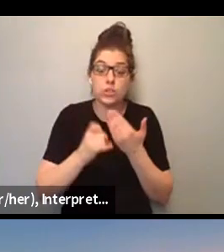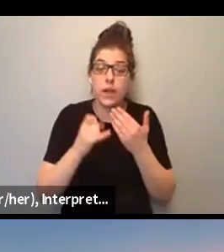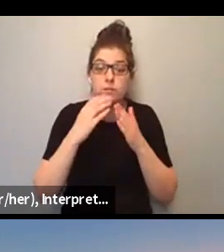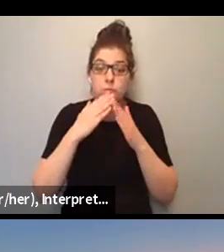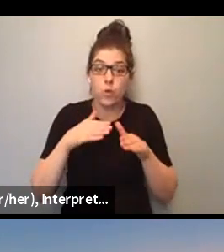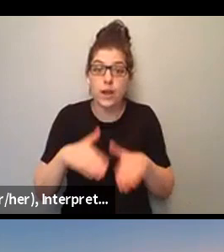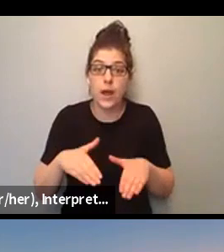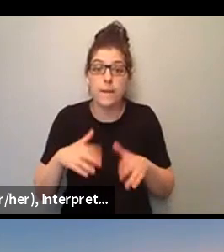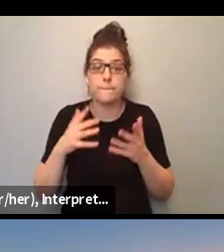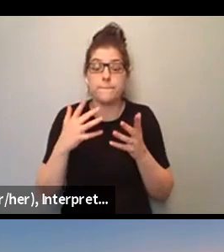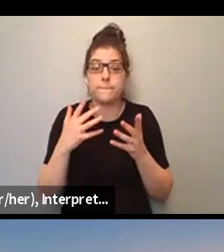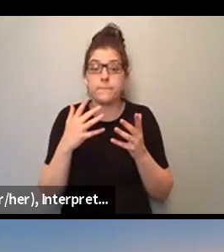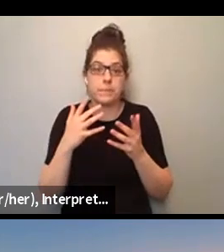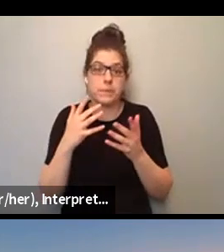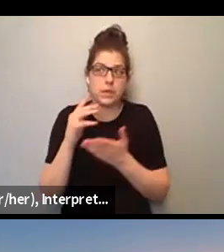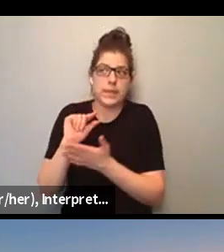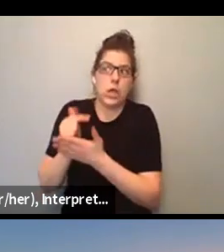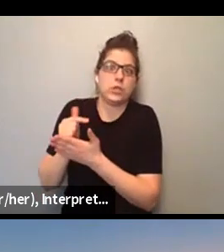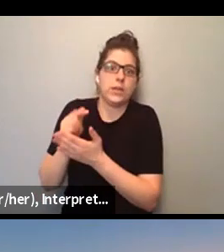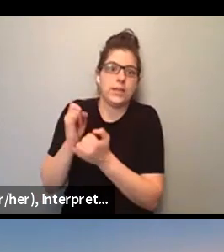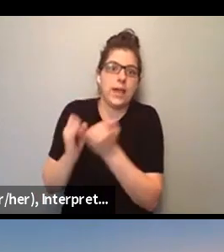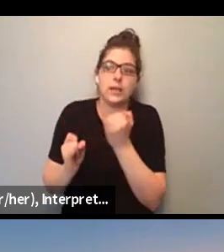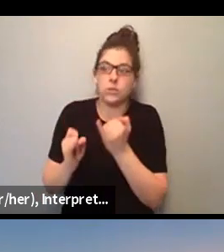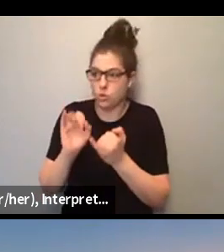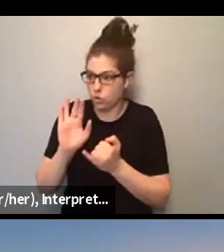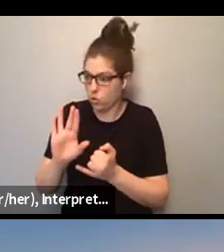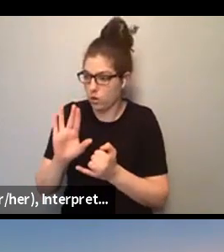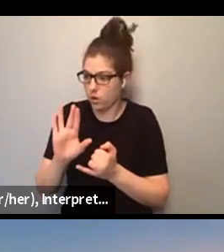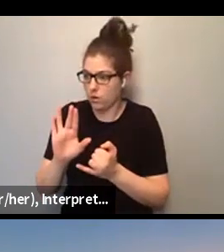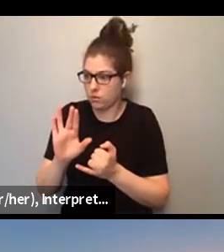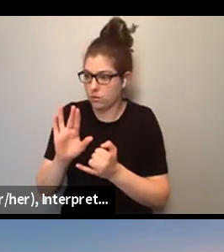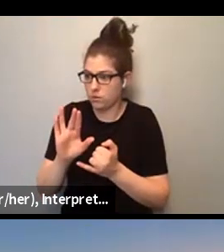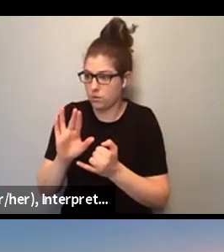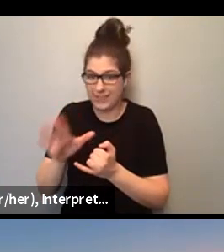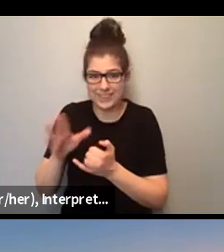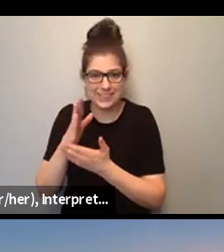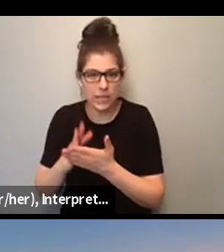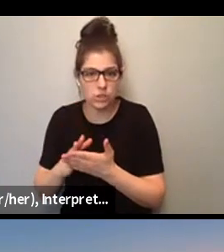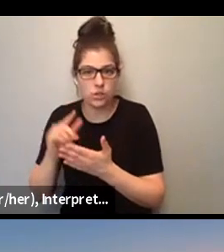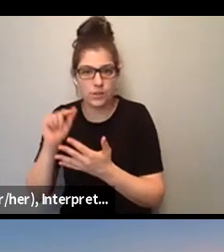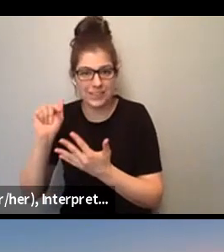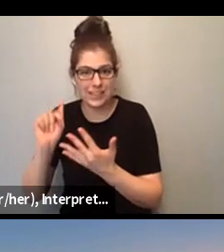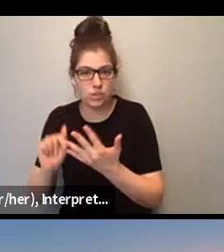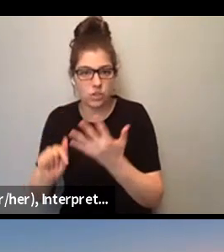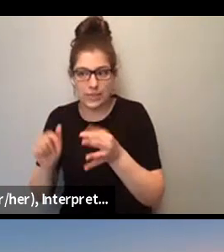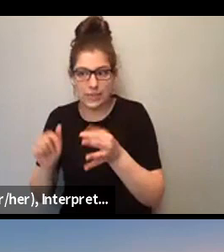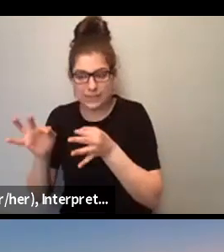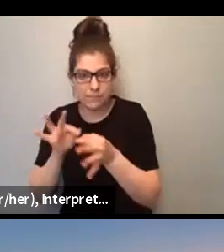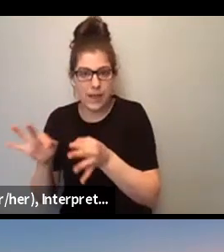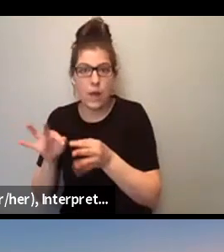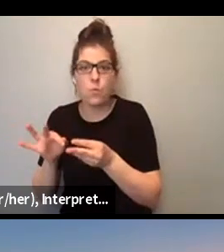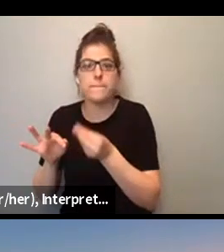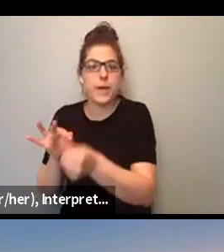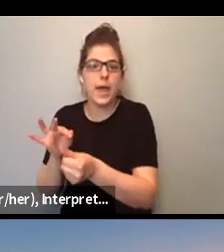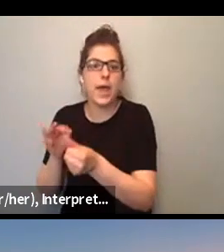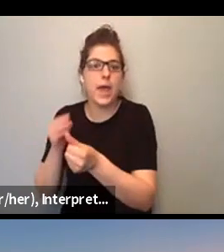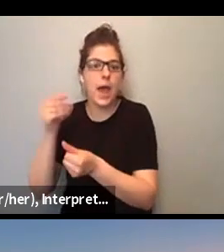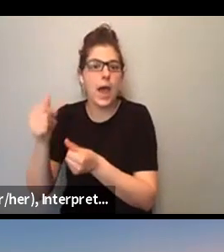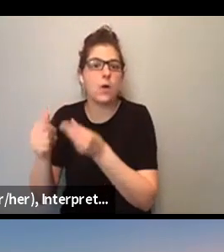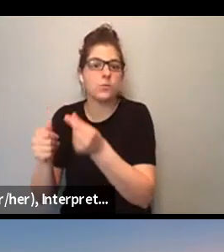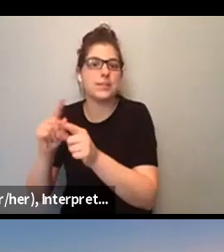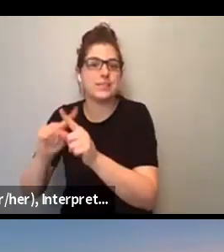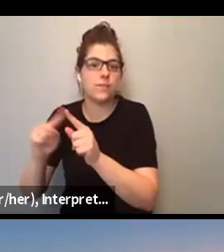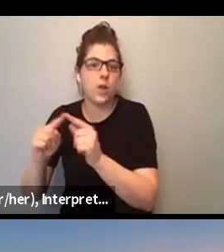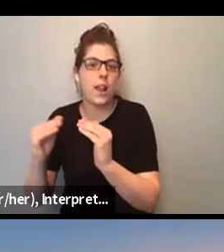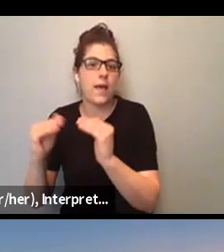of it. Okay, this is your site visit, this is this section, and we pay out in stages. This is the creation of the